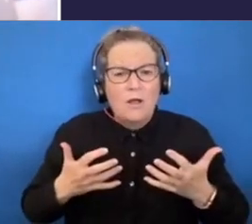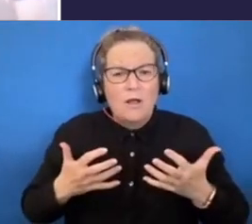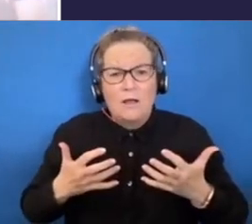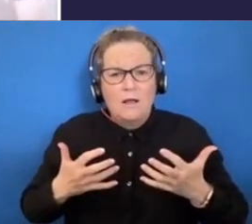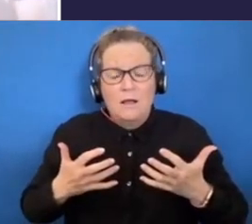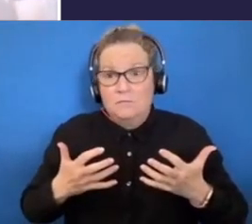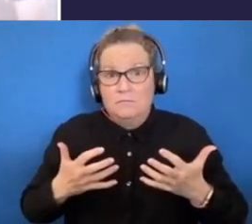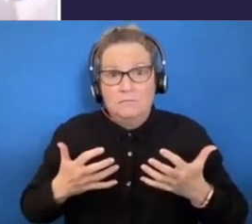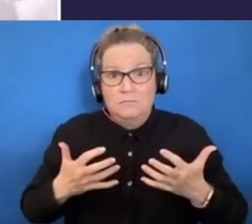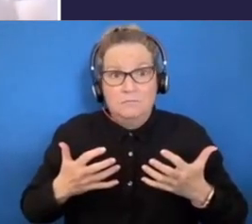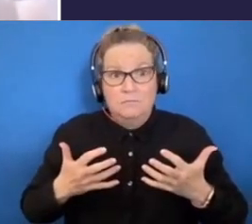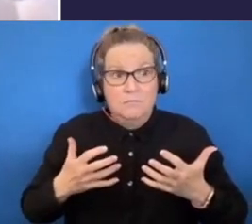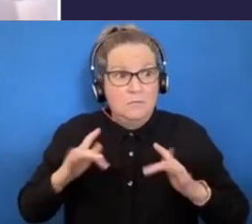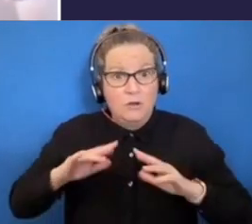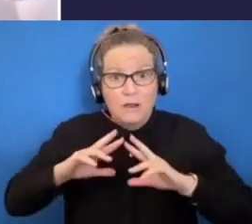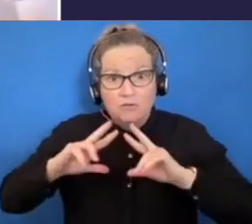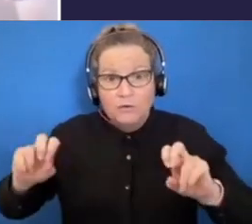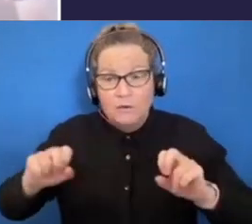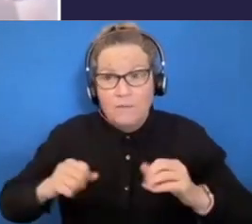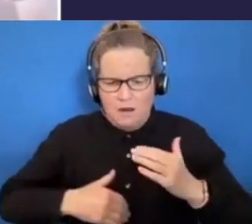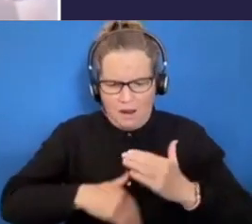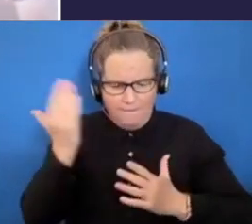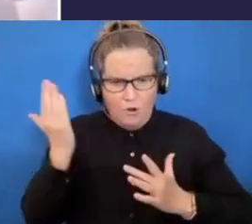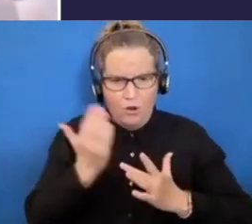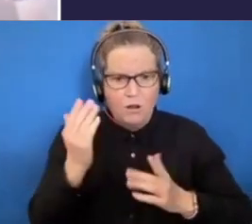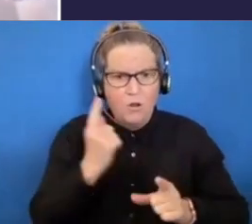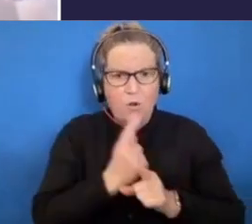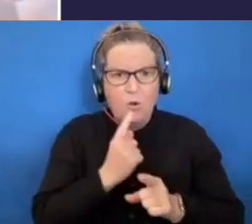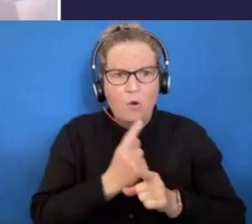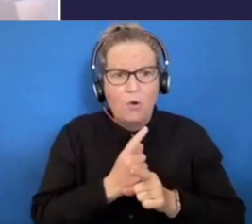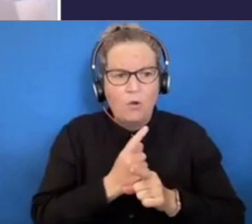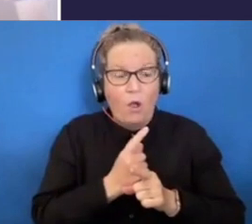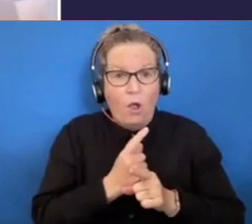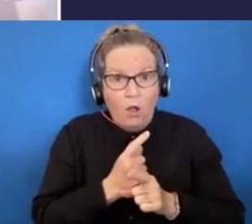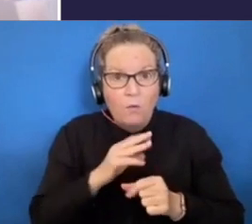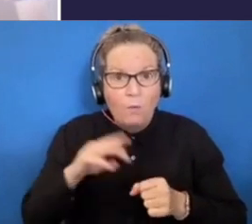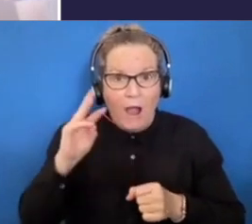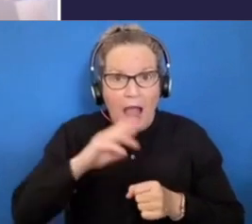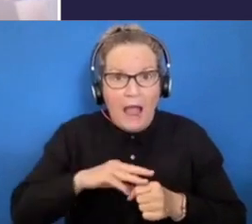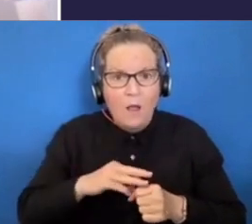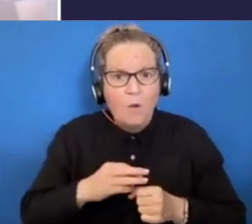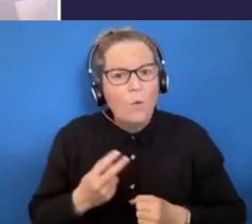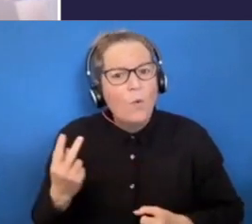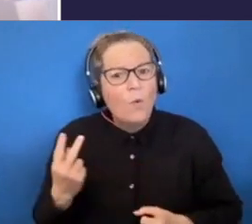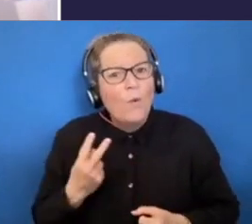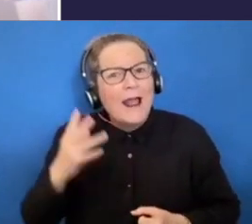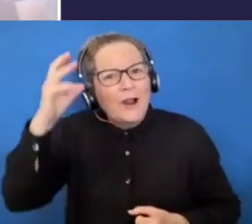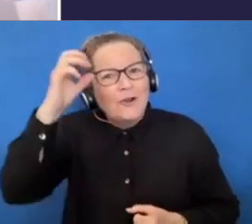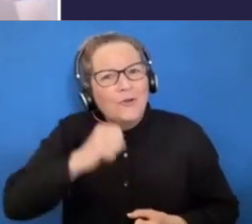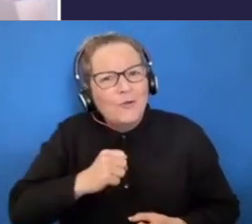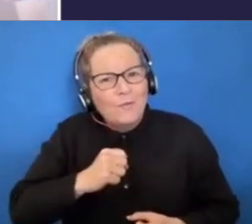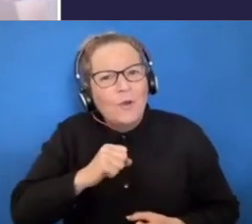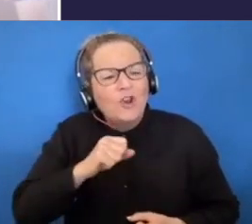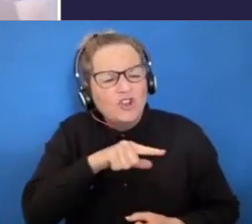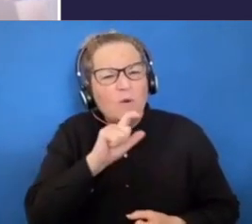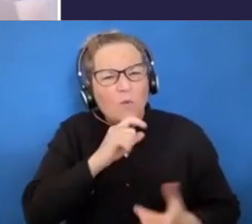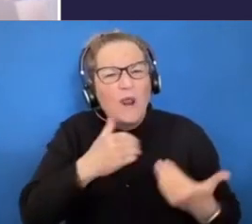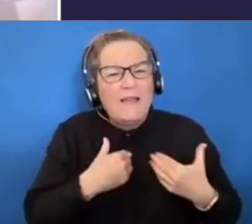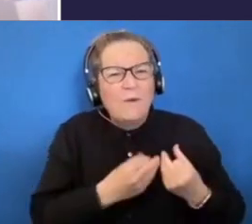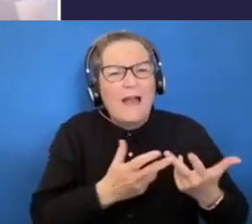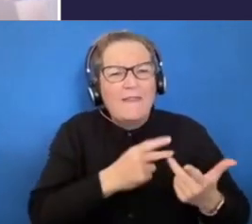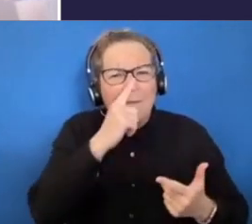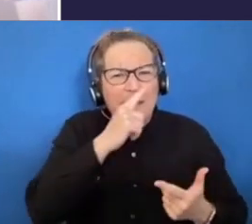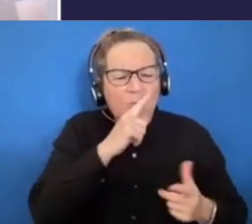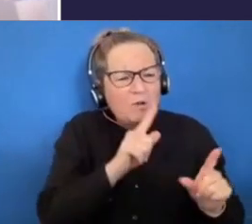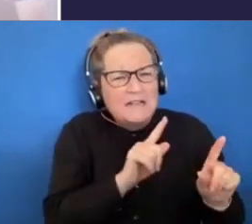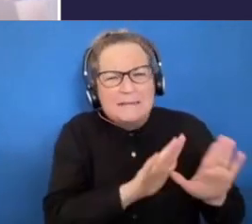we'd even done any research. And we're like, wow, I guess we'd presumed that Jess would just move into a home with other people like